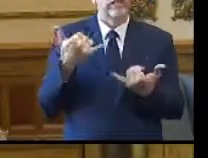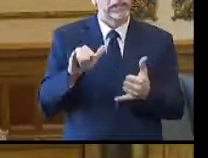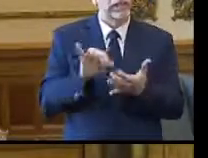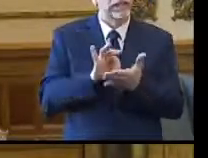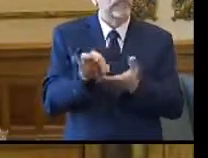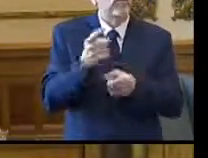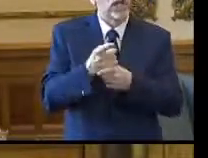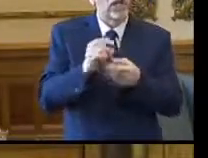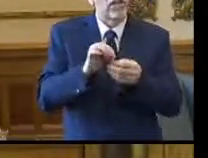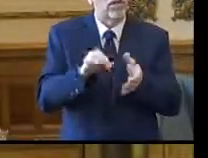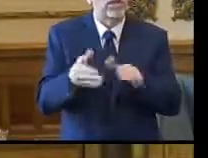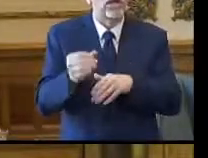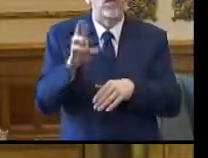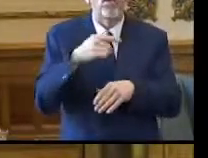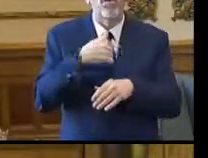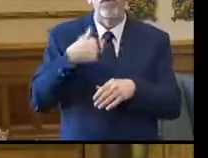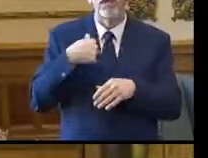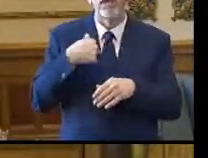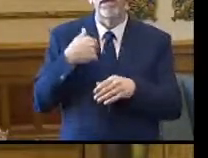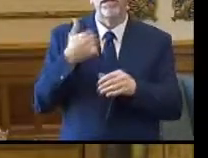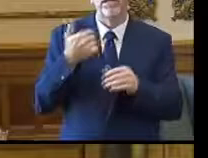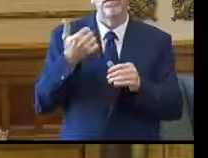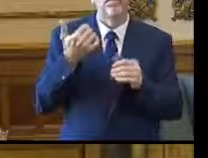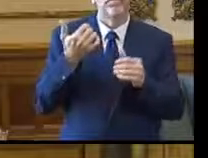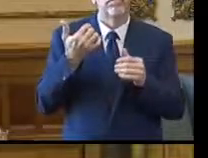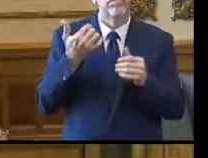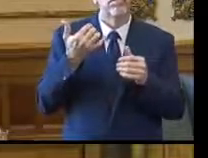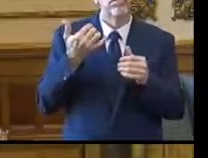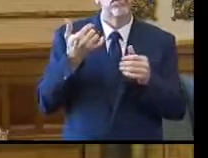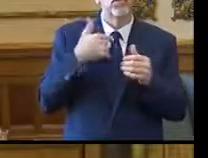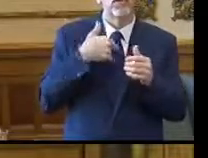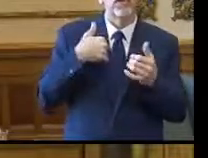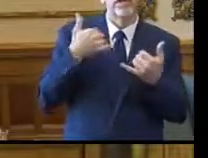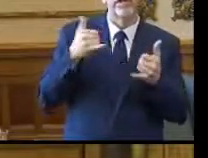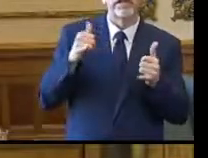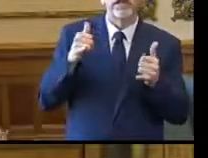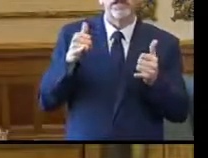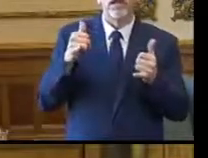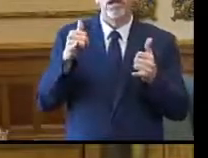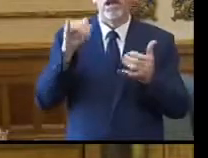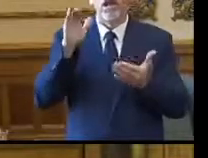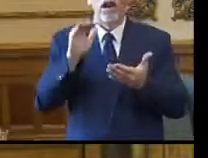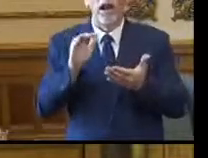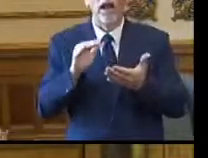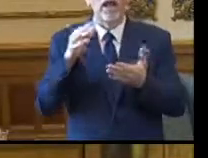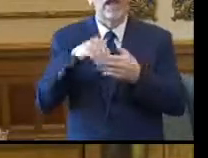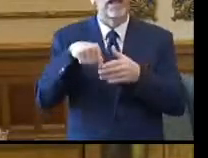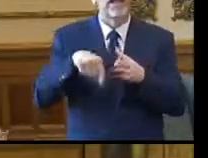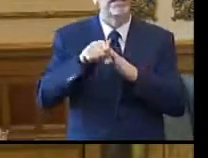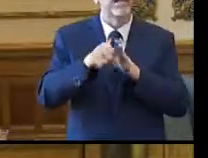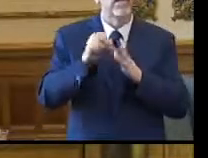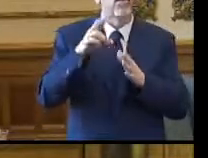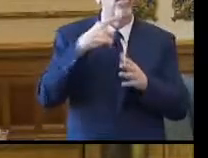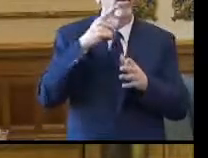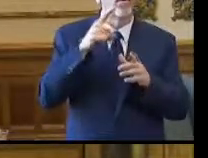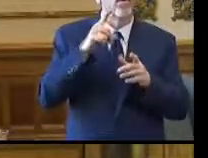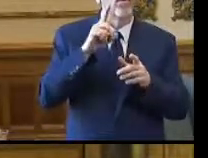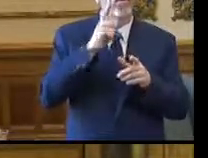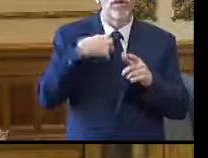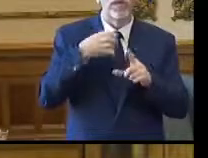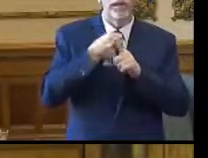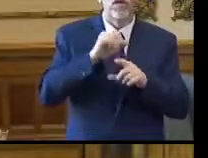And, you know, are we consistently coding that across the state, or is that up to coroners in all of the different